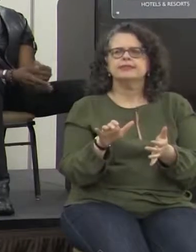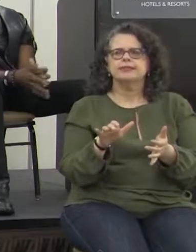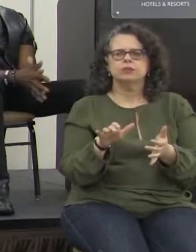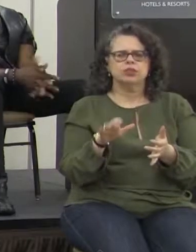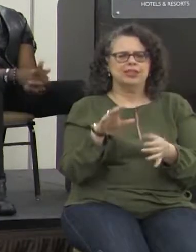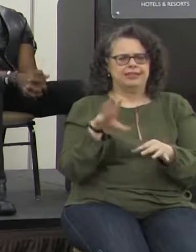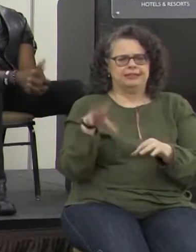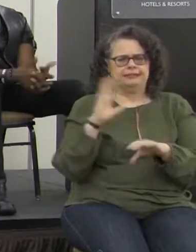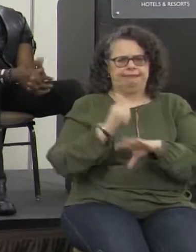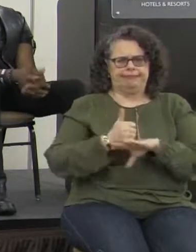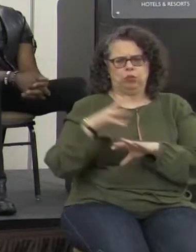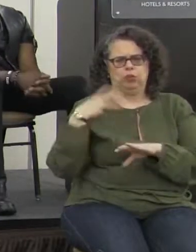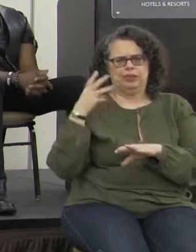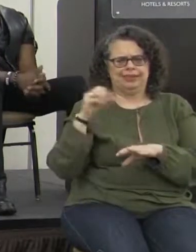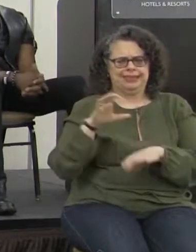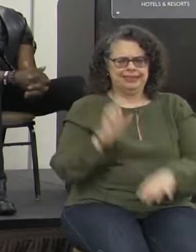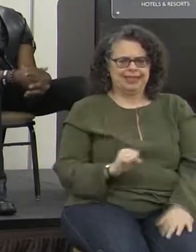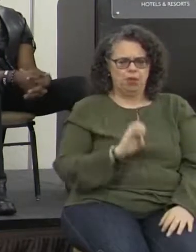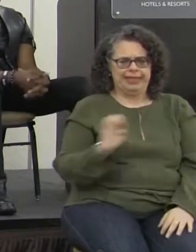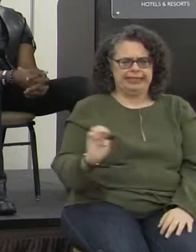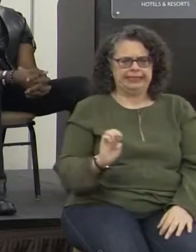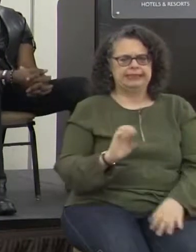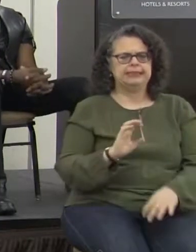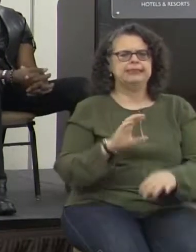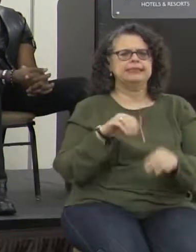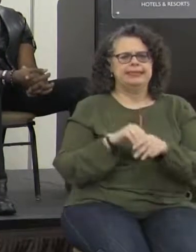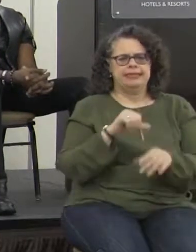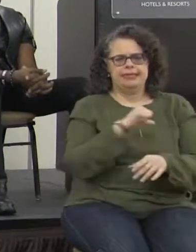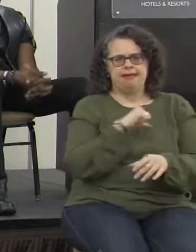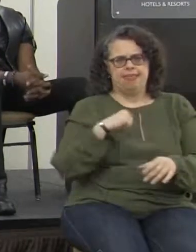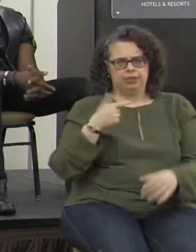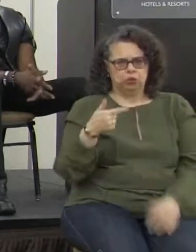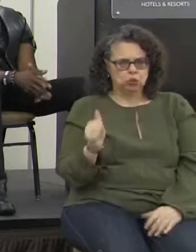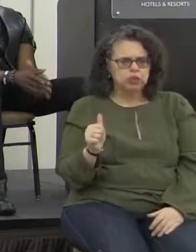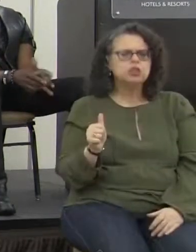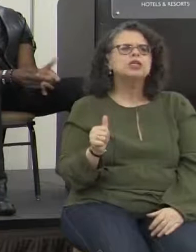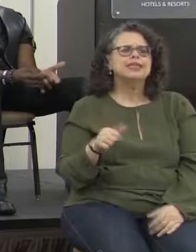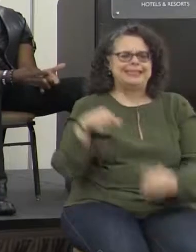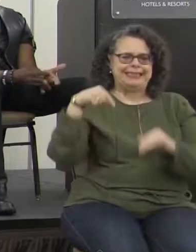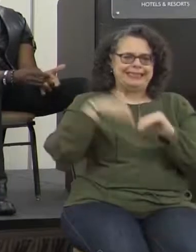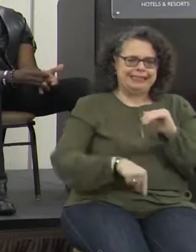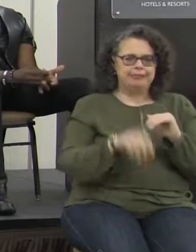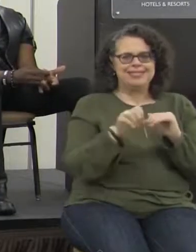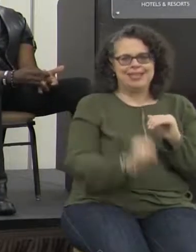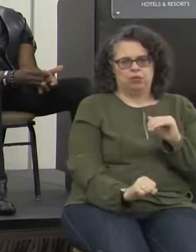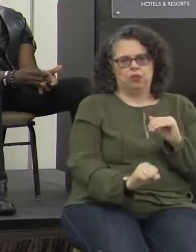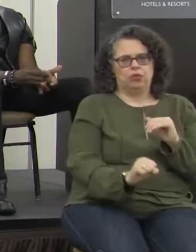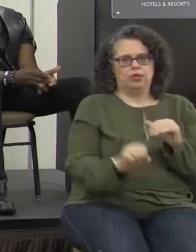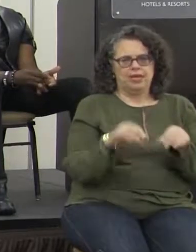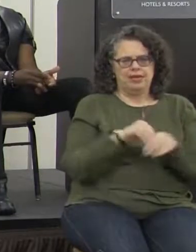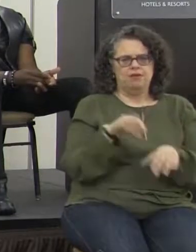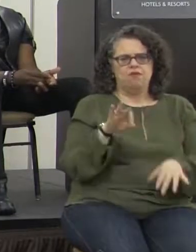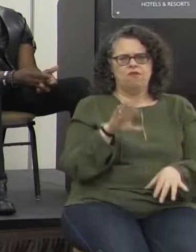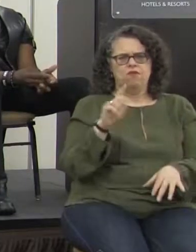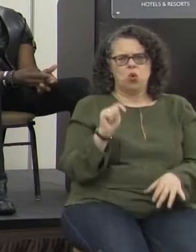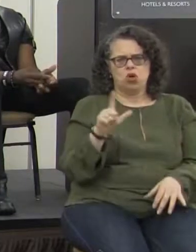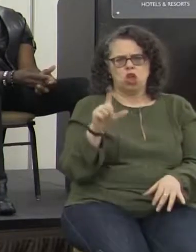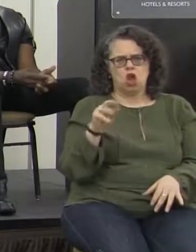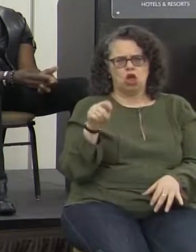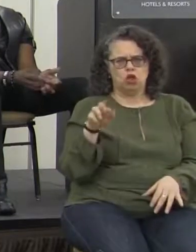headquartered in DC. Southeast, headquartered in Atlanta. Deep South, which is headquartered in Fort